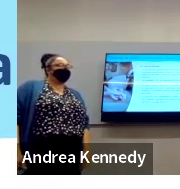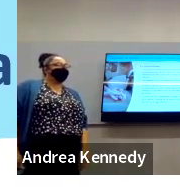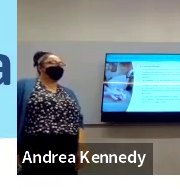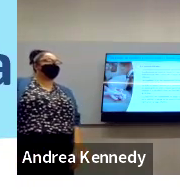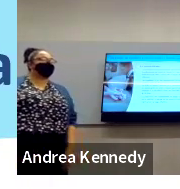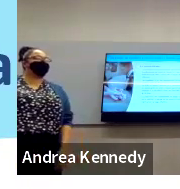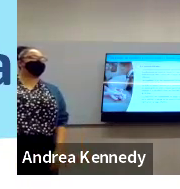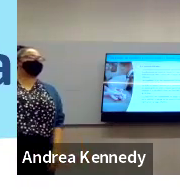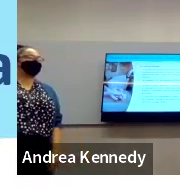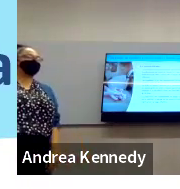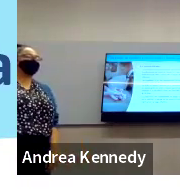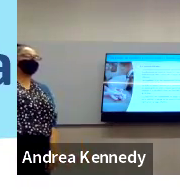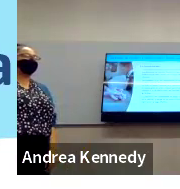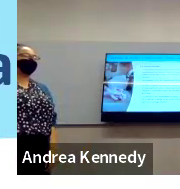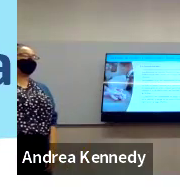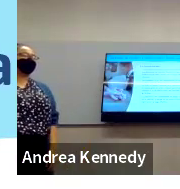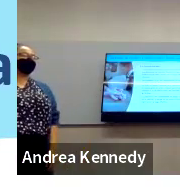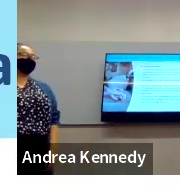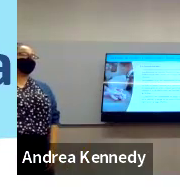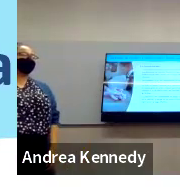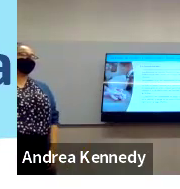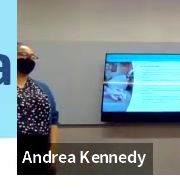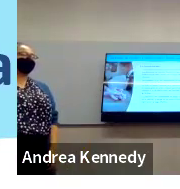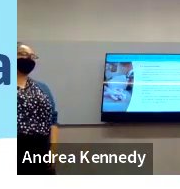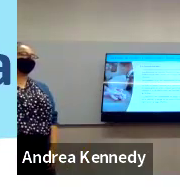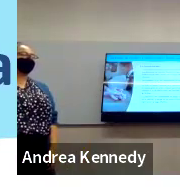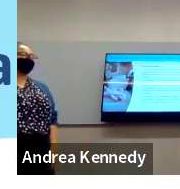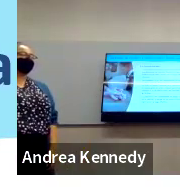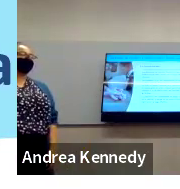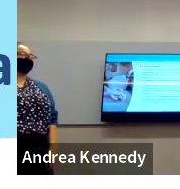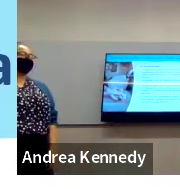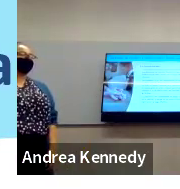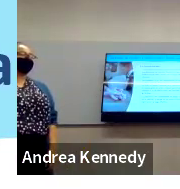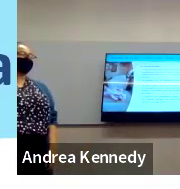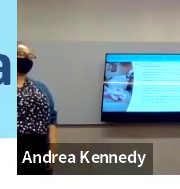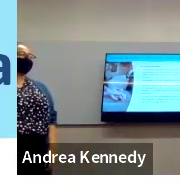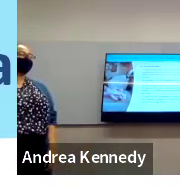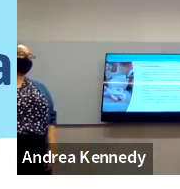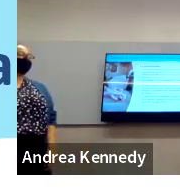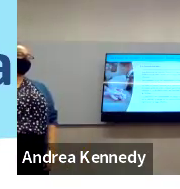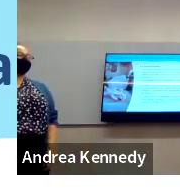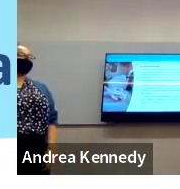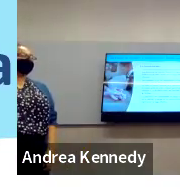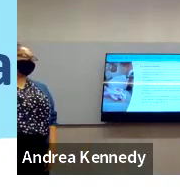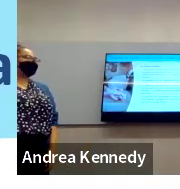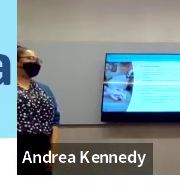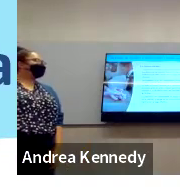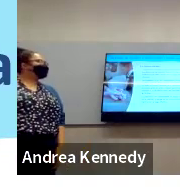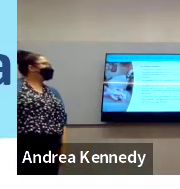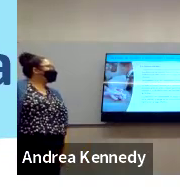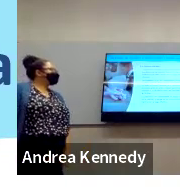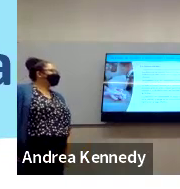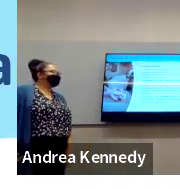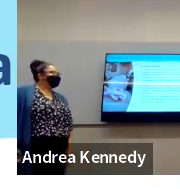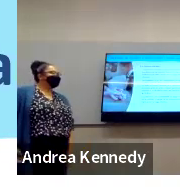encontrada bajo, entonces que es menos lo que normalmente están pagando, sería una baja de renta, y los propietarios deben